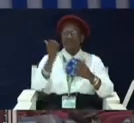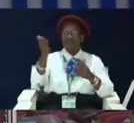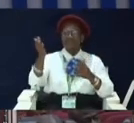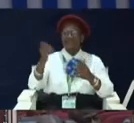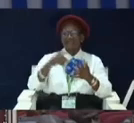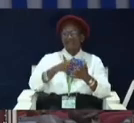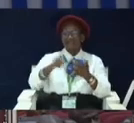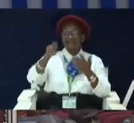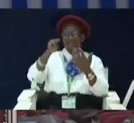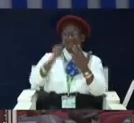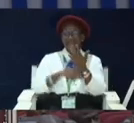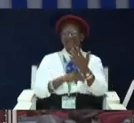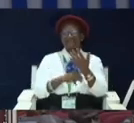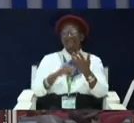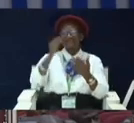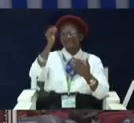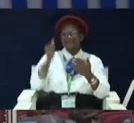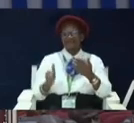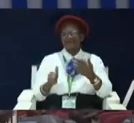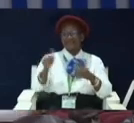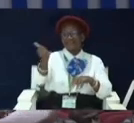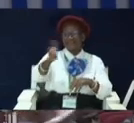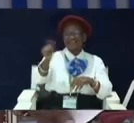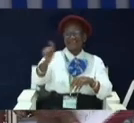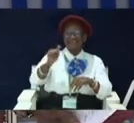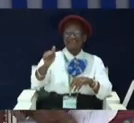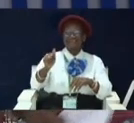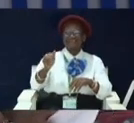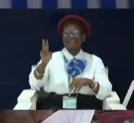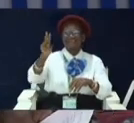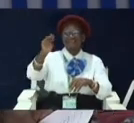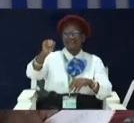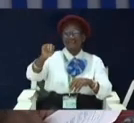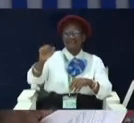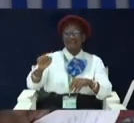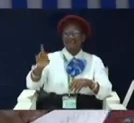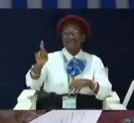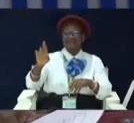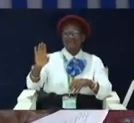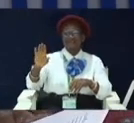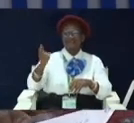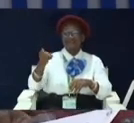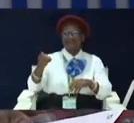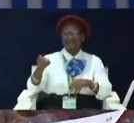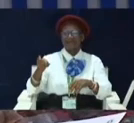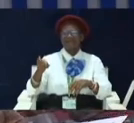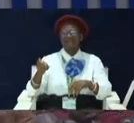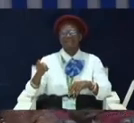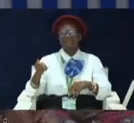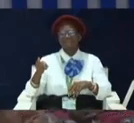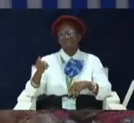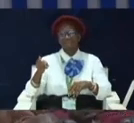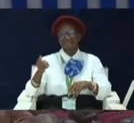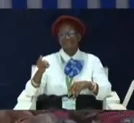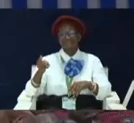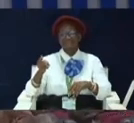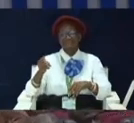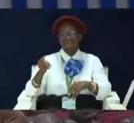of March. Nítorí náà èyí tí ẹ bá tí ì parí owó sísan yín di ọjọ́ kẹwàá oṣù kẹta.